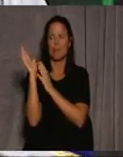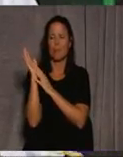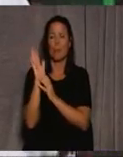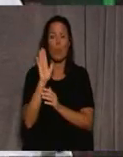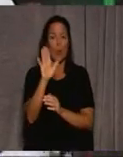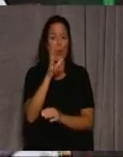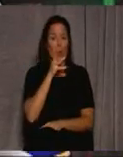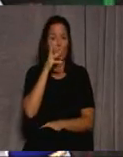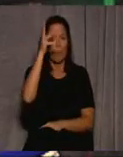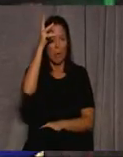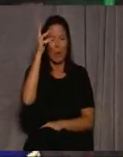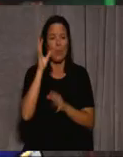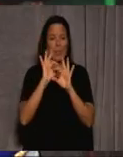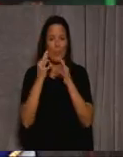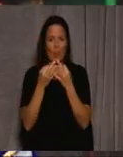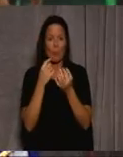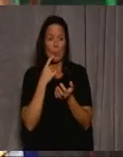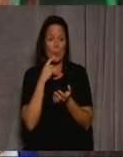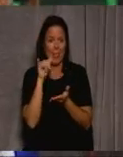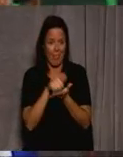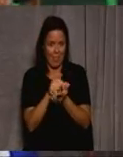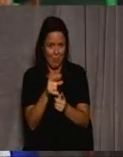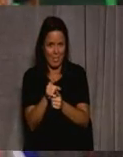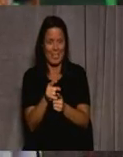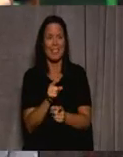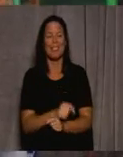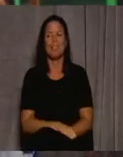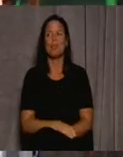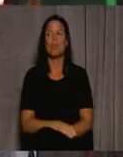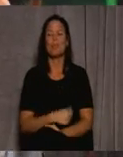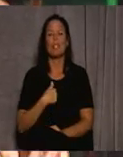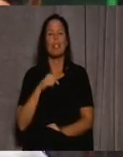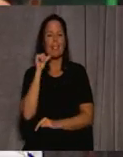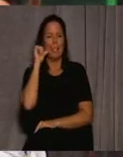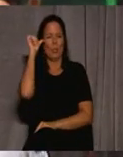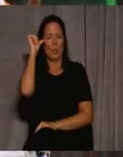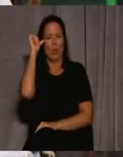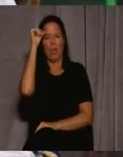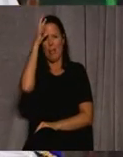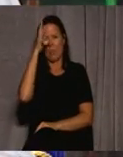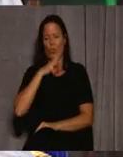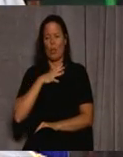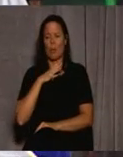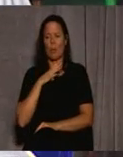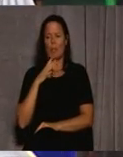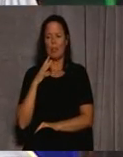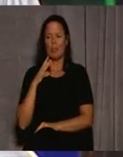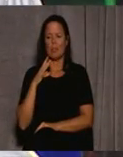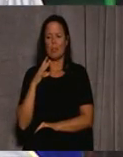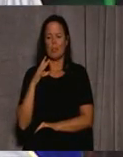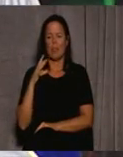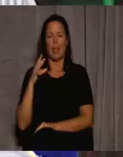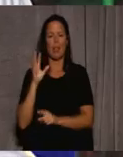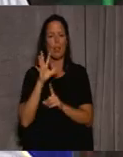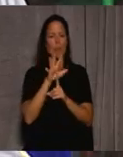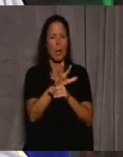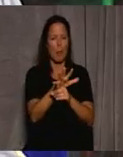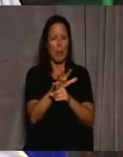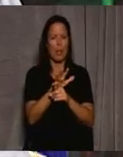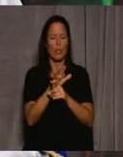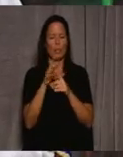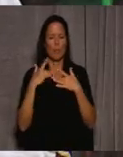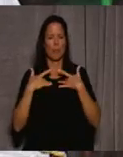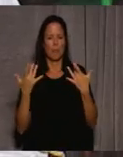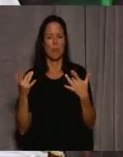your parents and loved ones are saying that. I had a gentleman yesterday at the convocation who was a